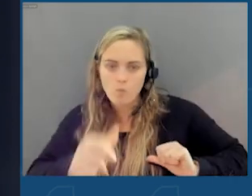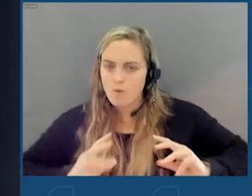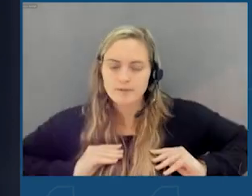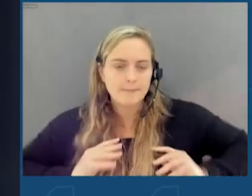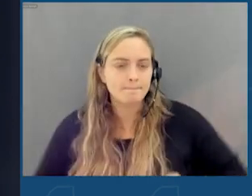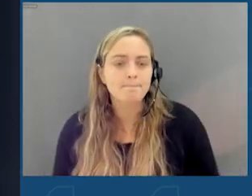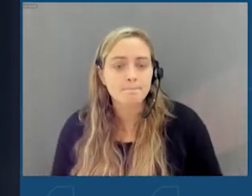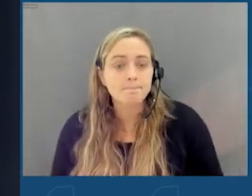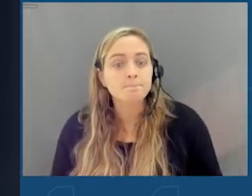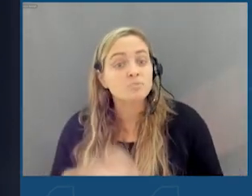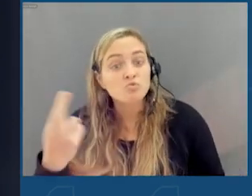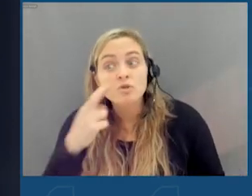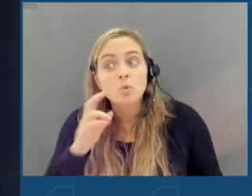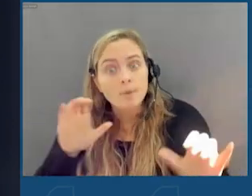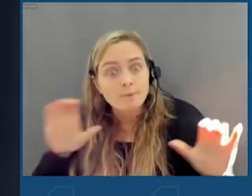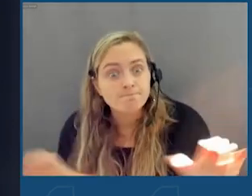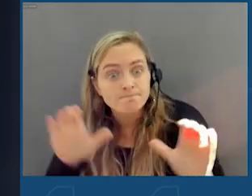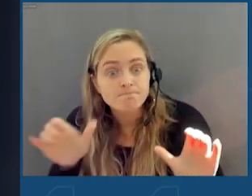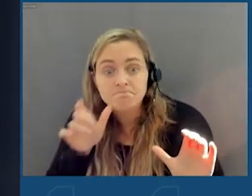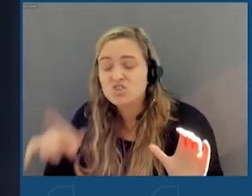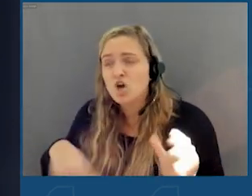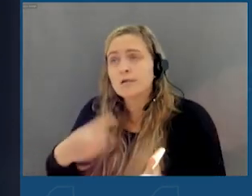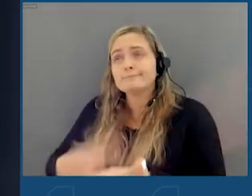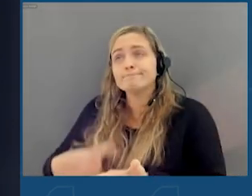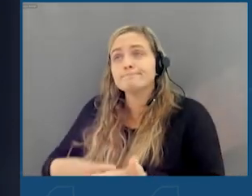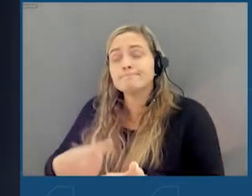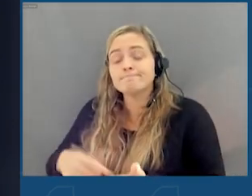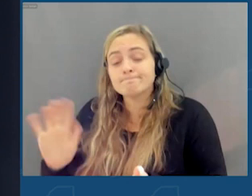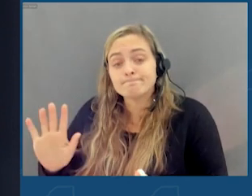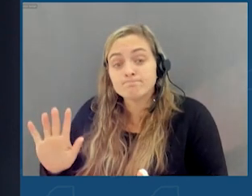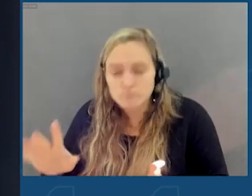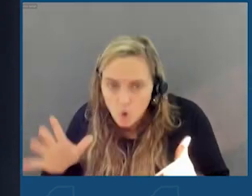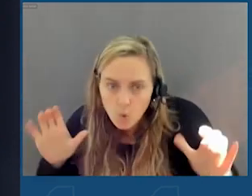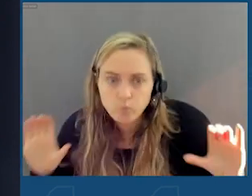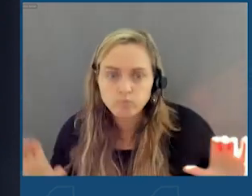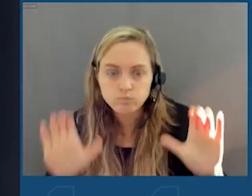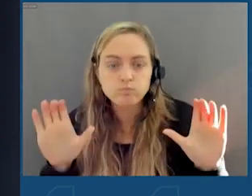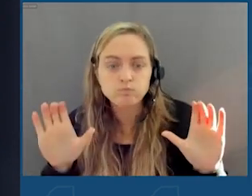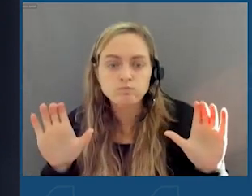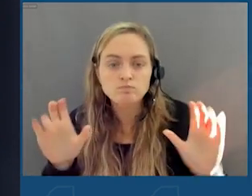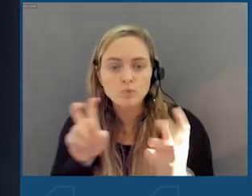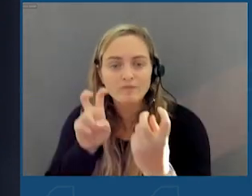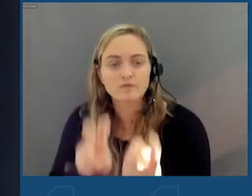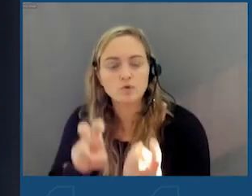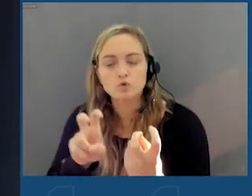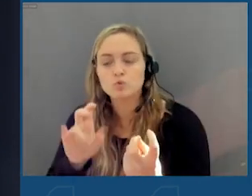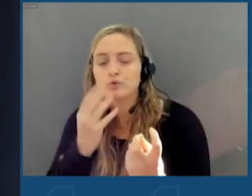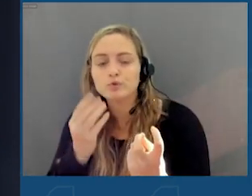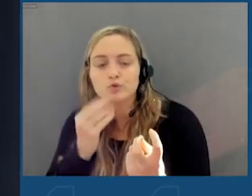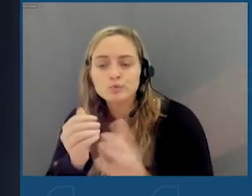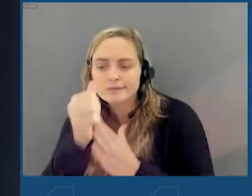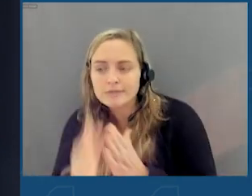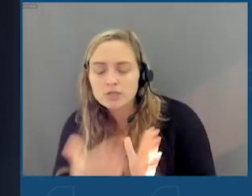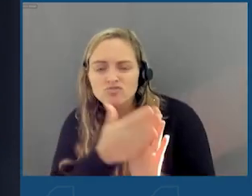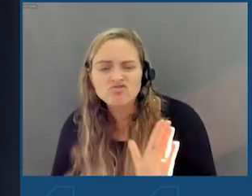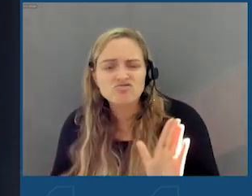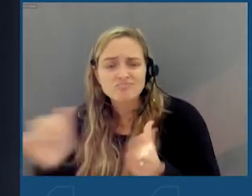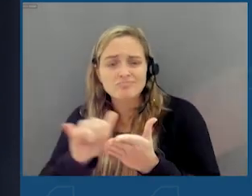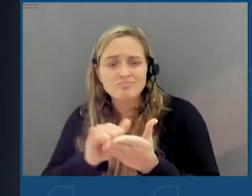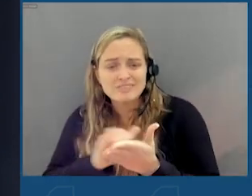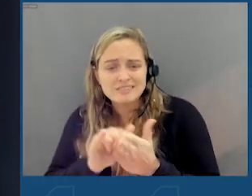action. As I've said, I've sat with Jewish and Muslim leaders across the state. I've spoken to the SUNY and